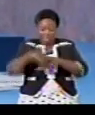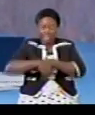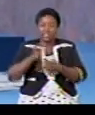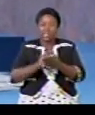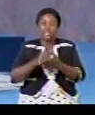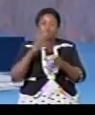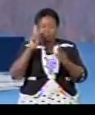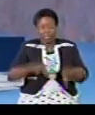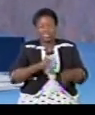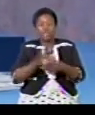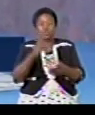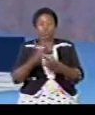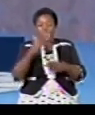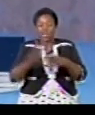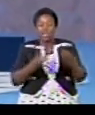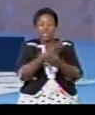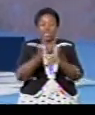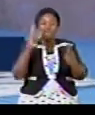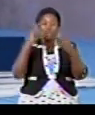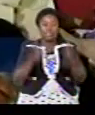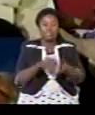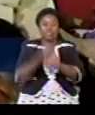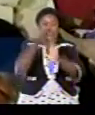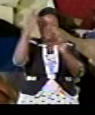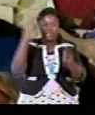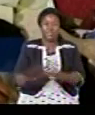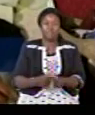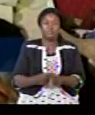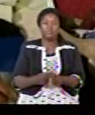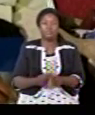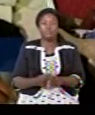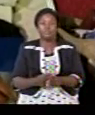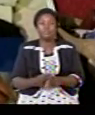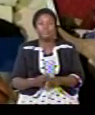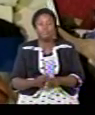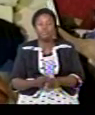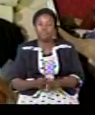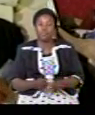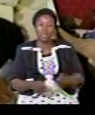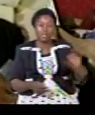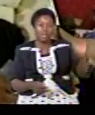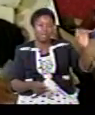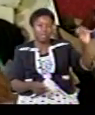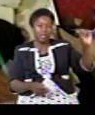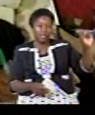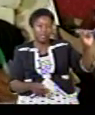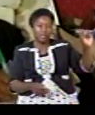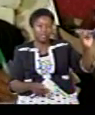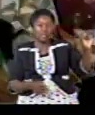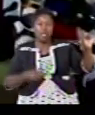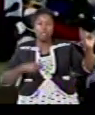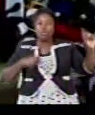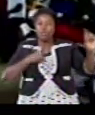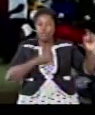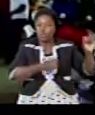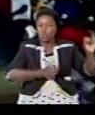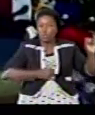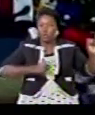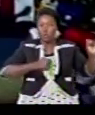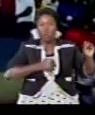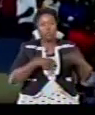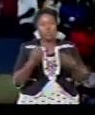completely delivered in Jesus' name. S, sorry